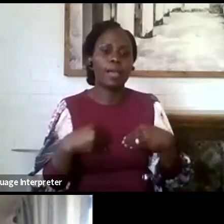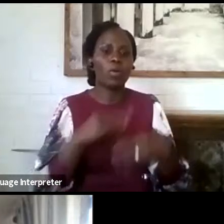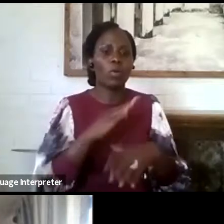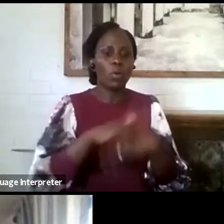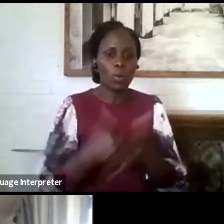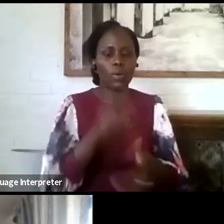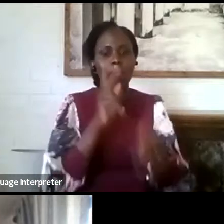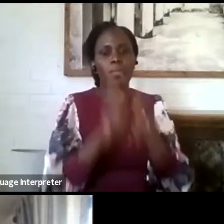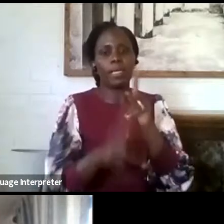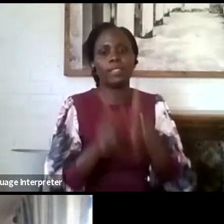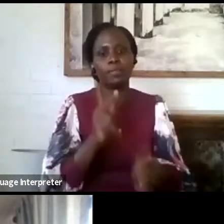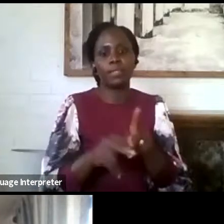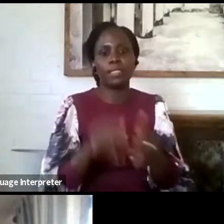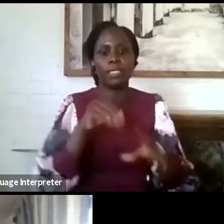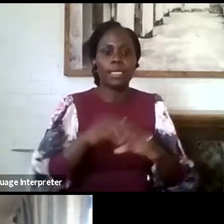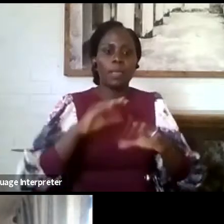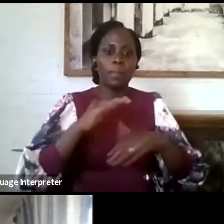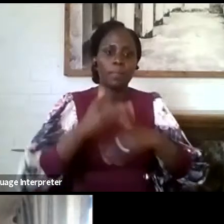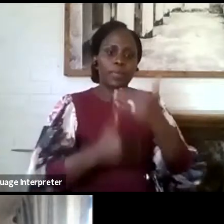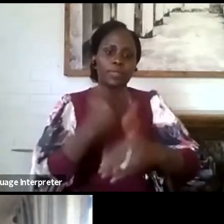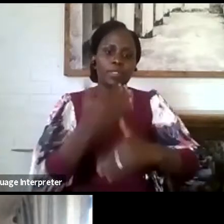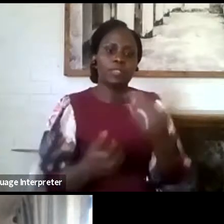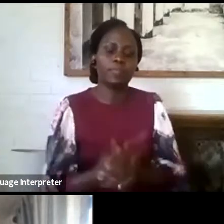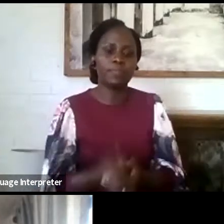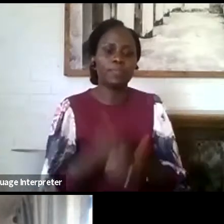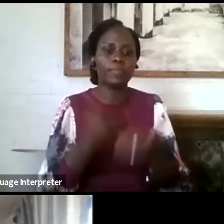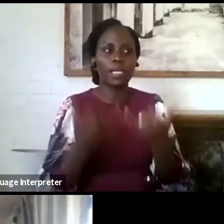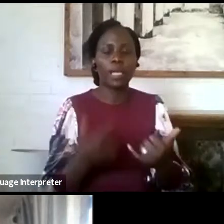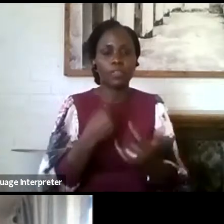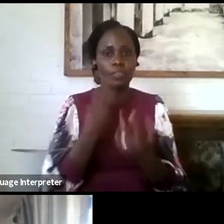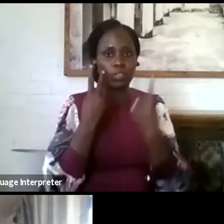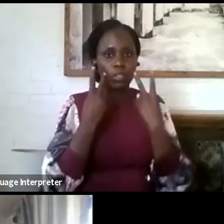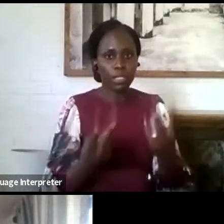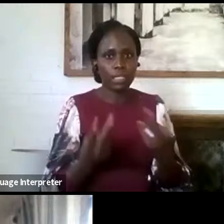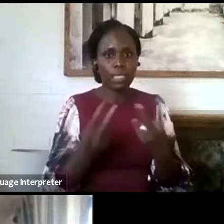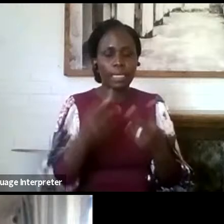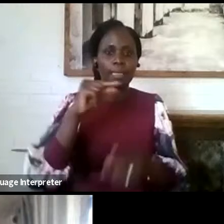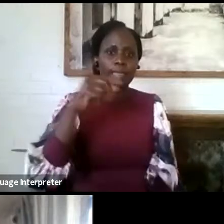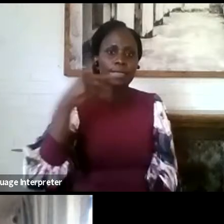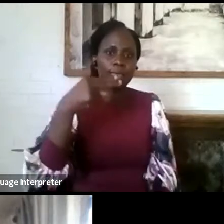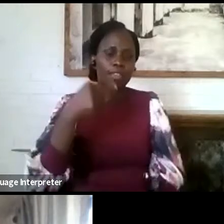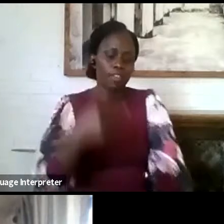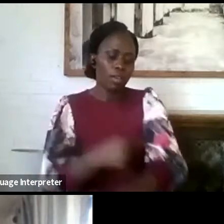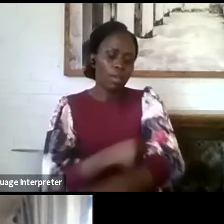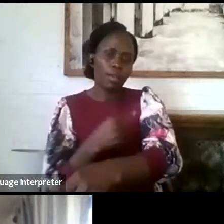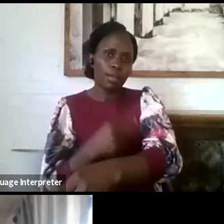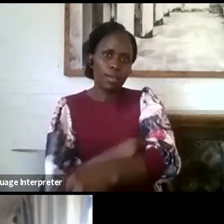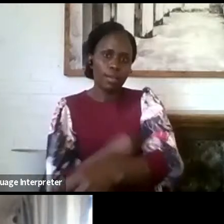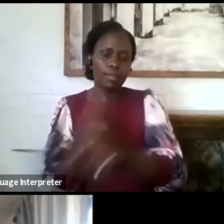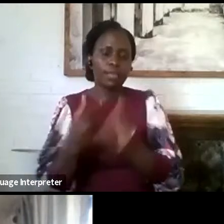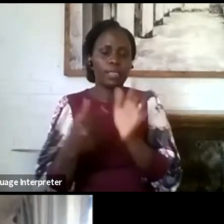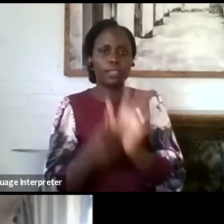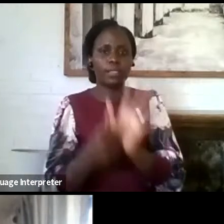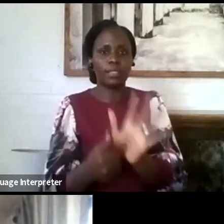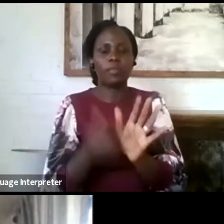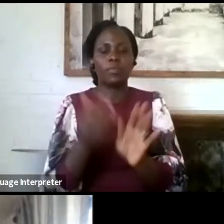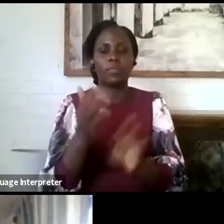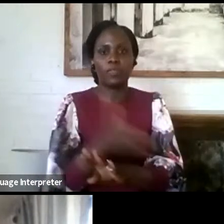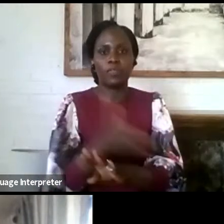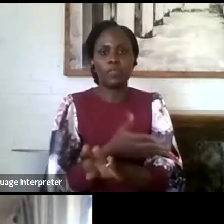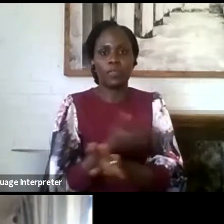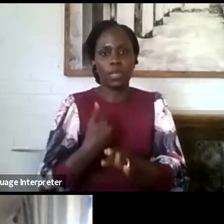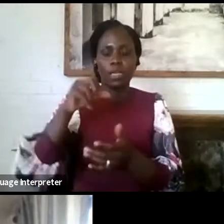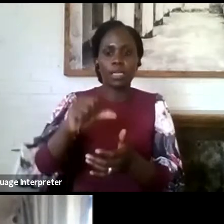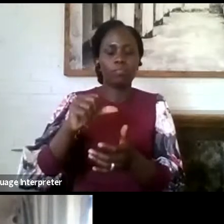But I see this emerging, even in the case of Ghana. For instance, there are moves towards denying you access to some services if you